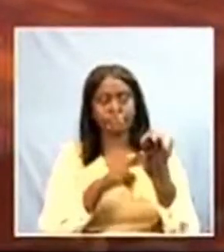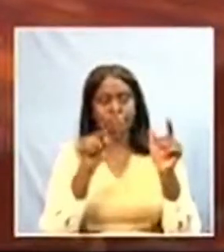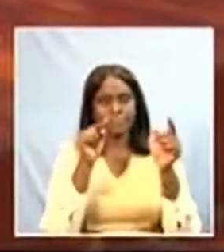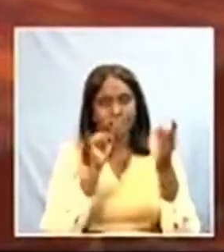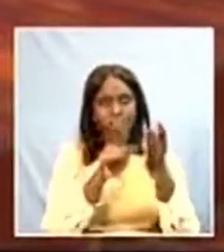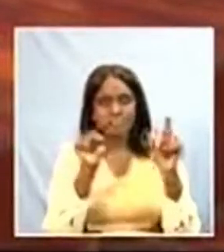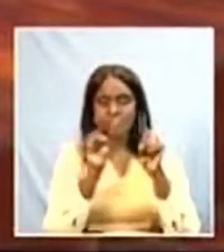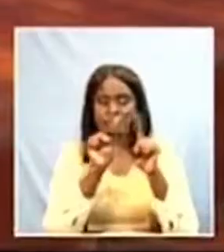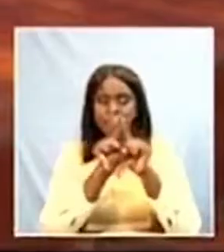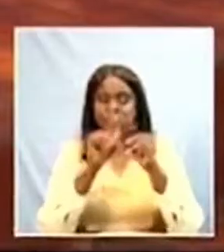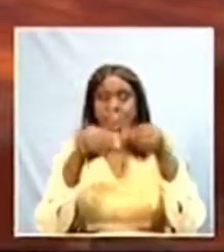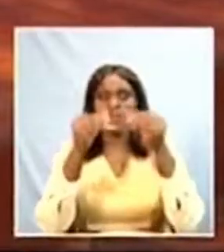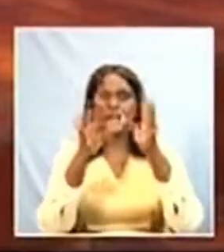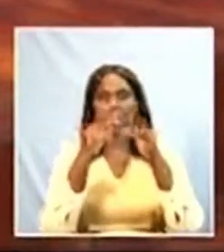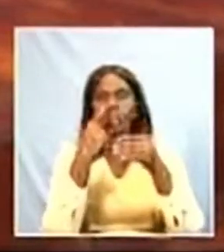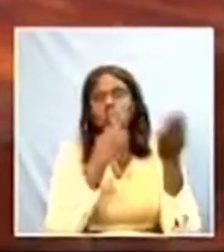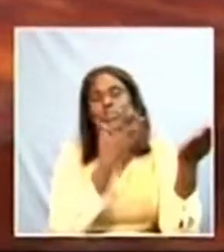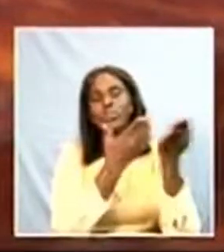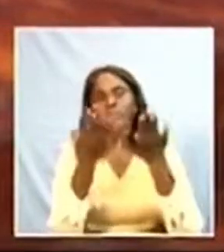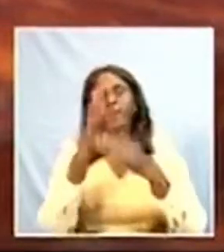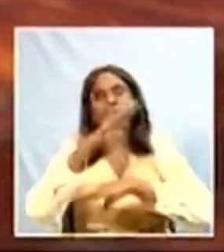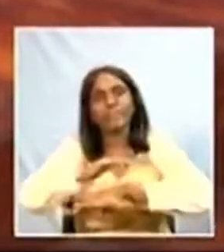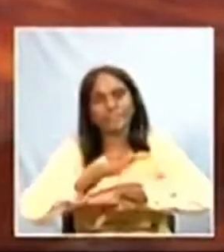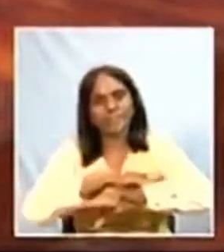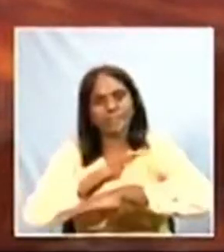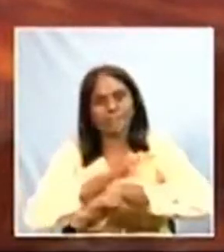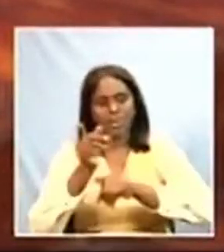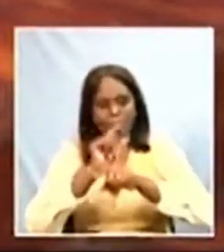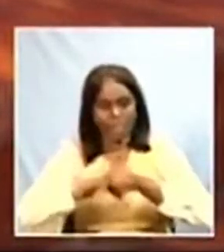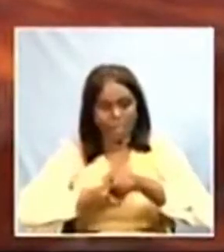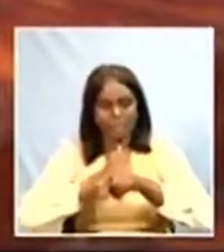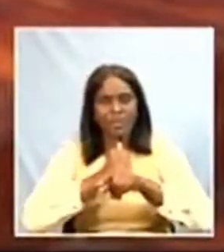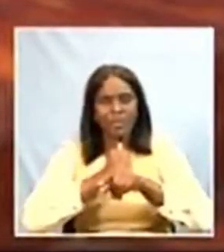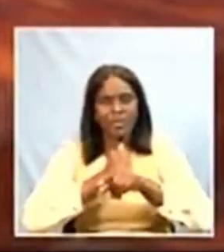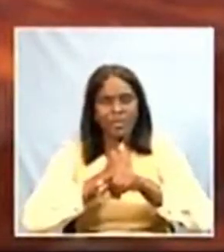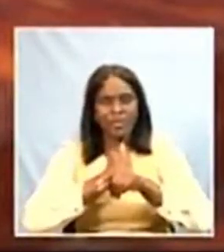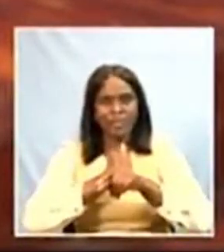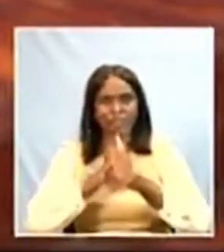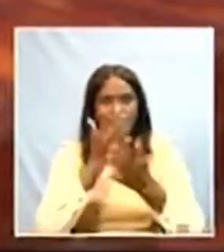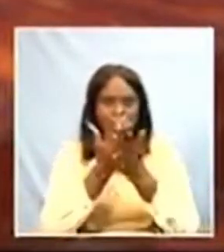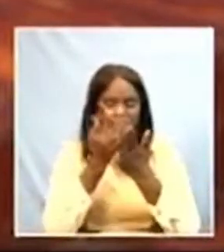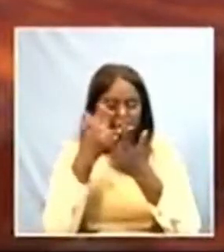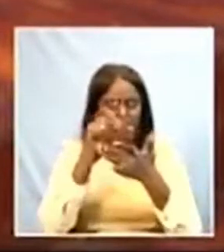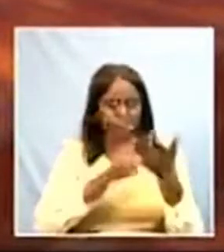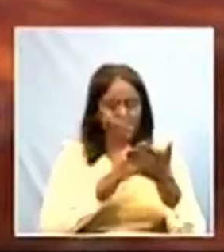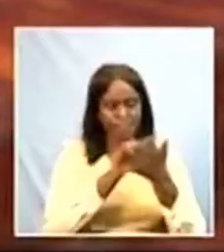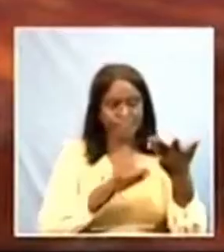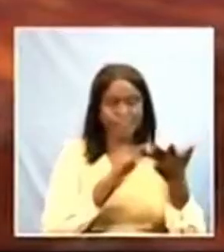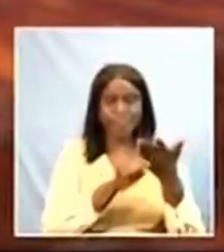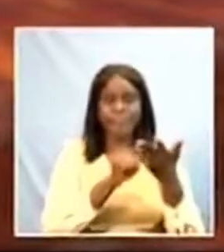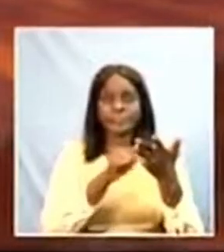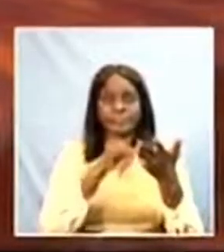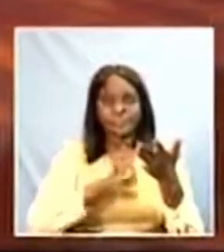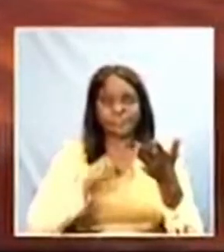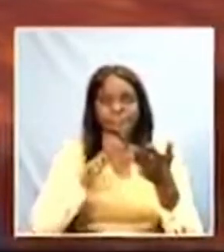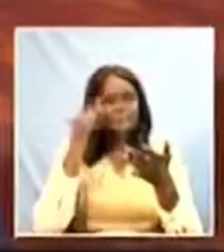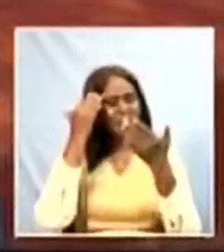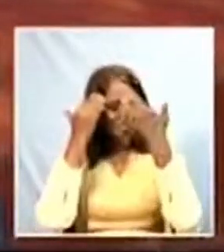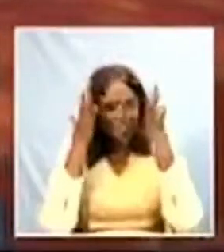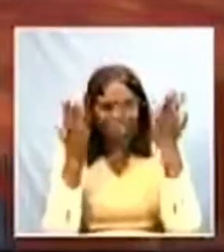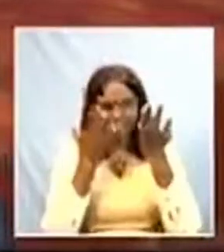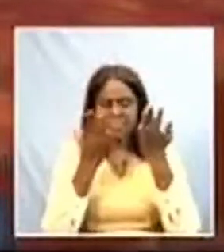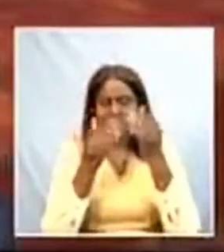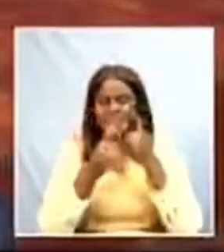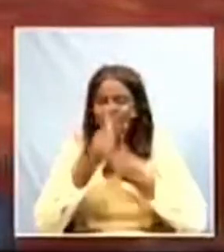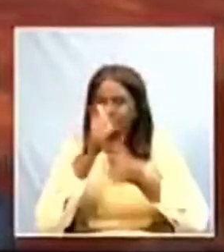same supplier who supplied these discs. When we recommended for termination, little did we know that